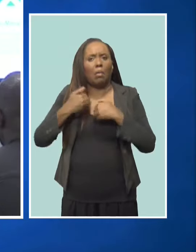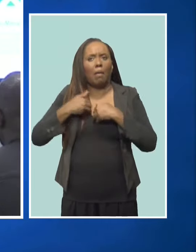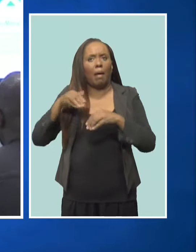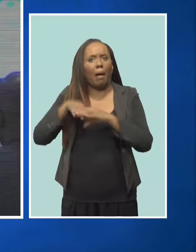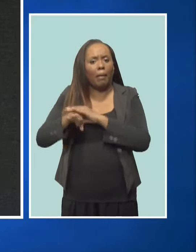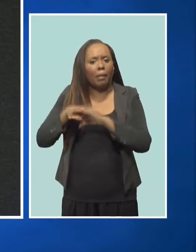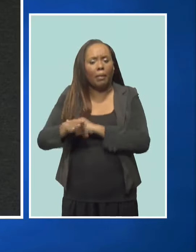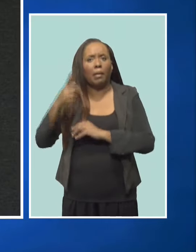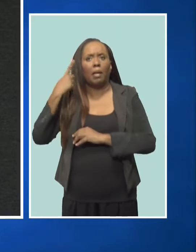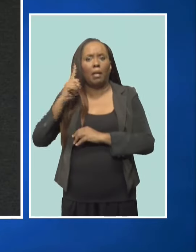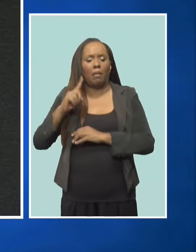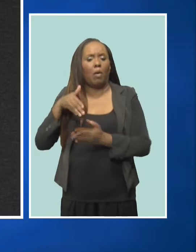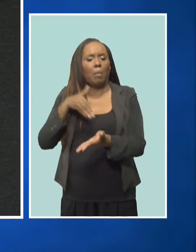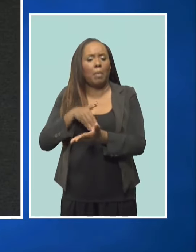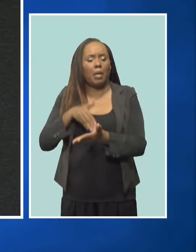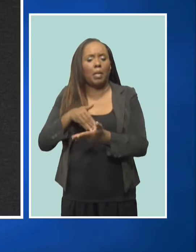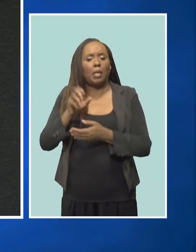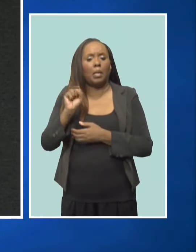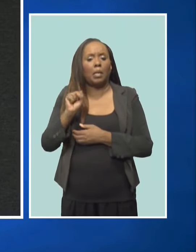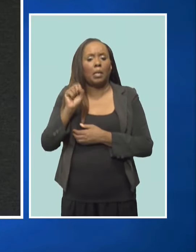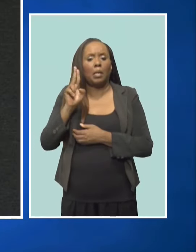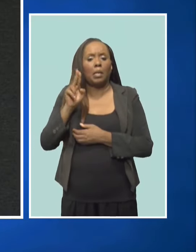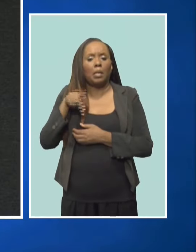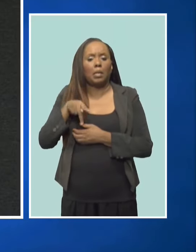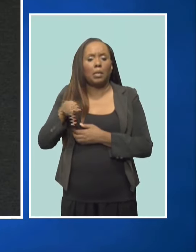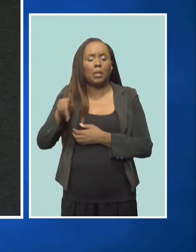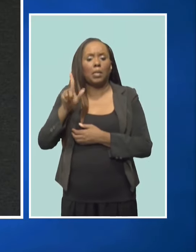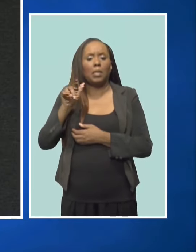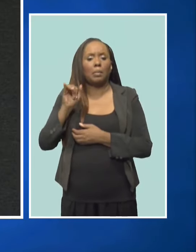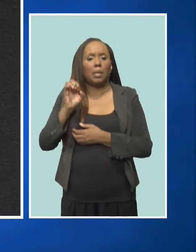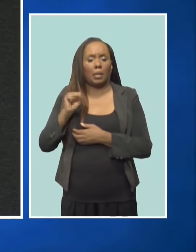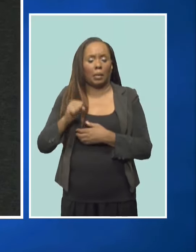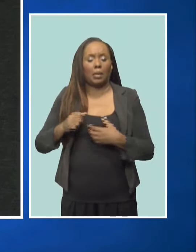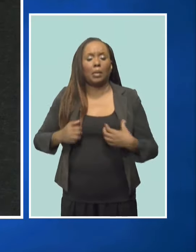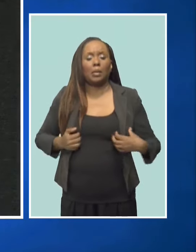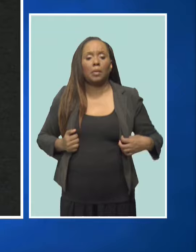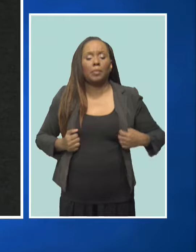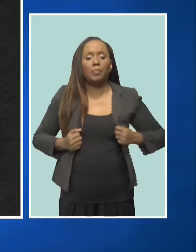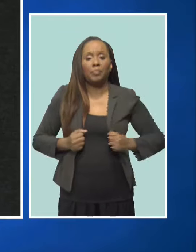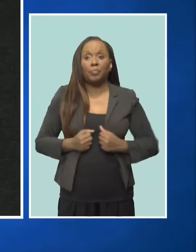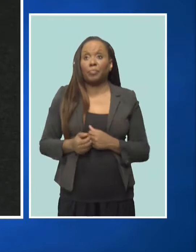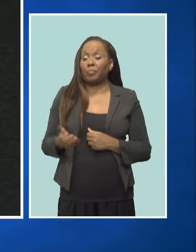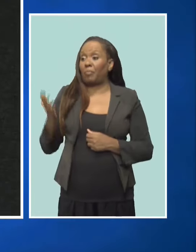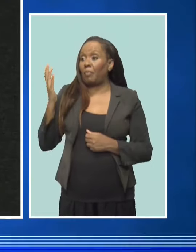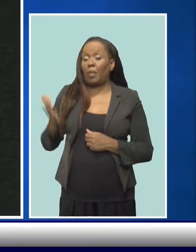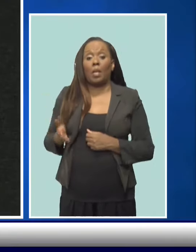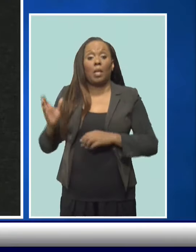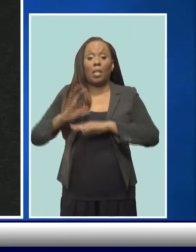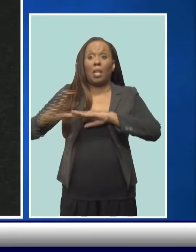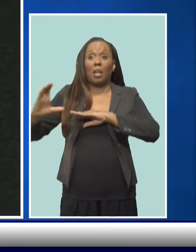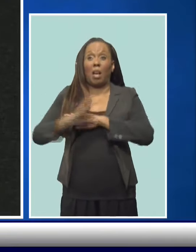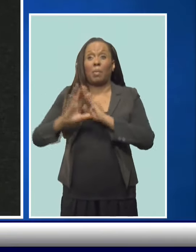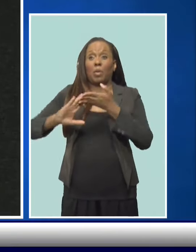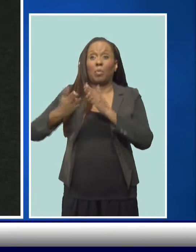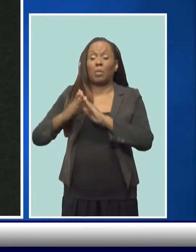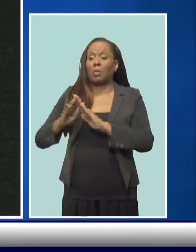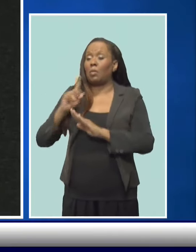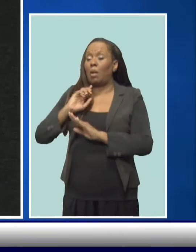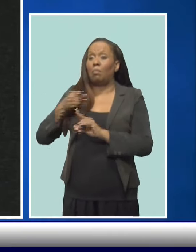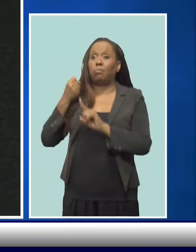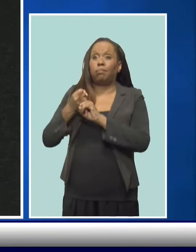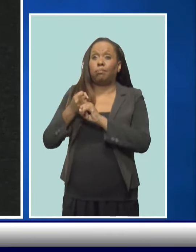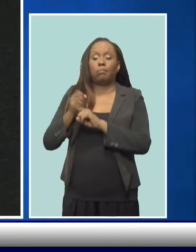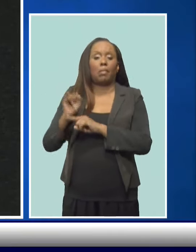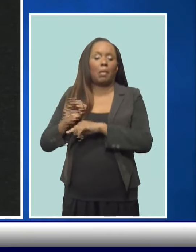supplies. The Caribbean community, as I said, was particularly affected, especially those countries